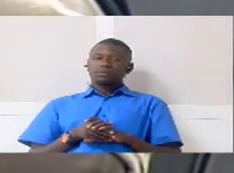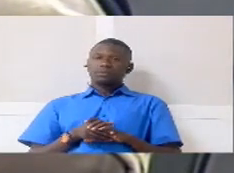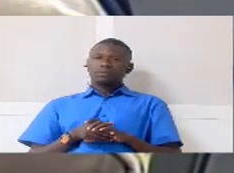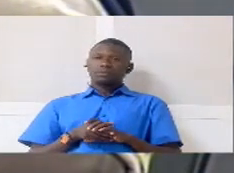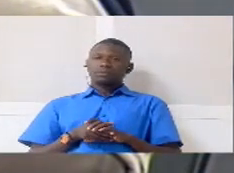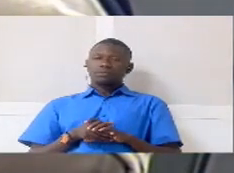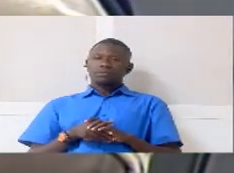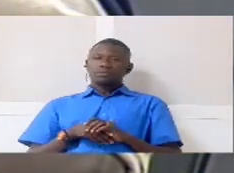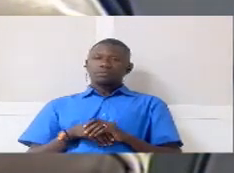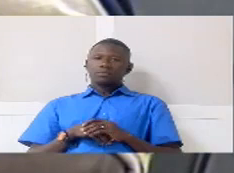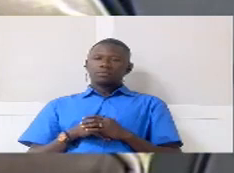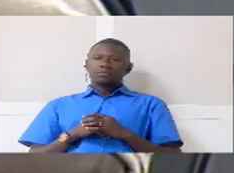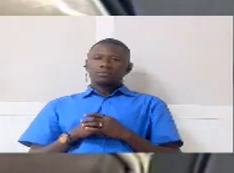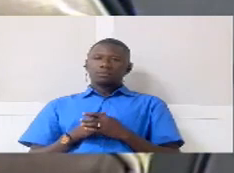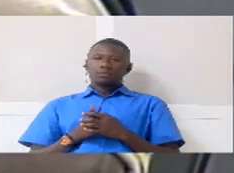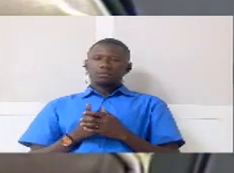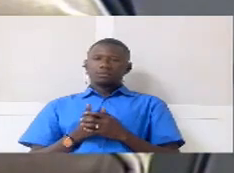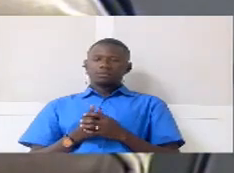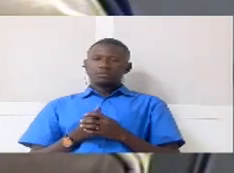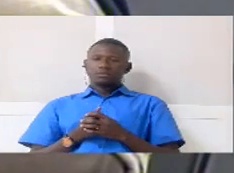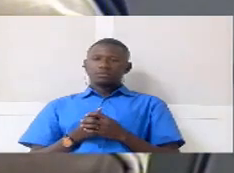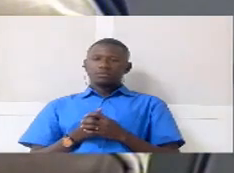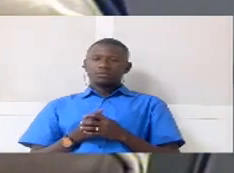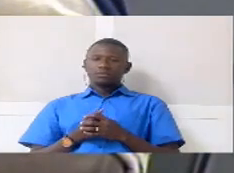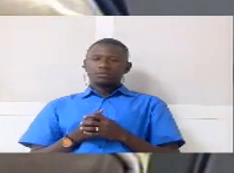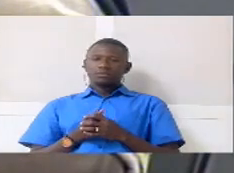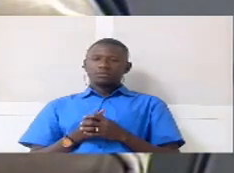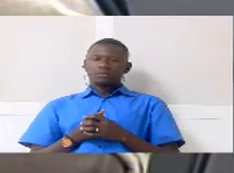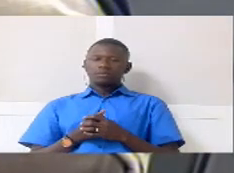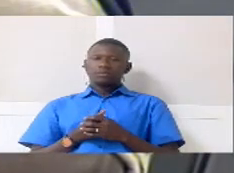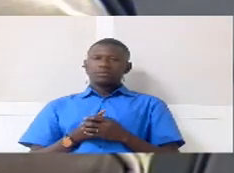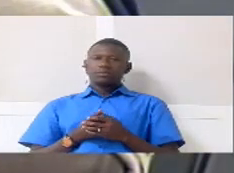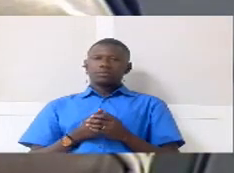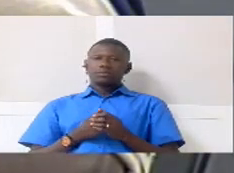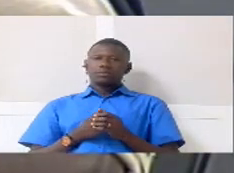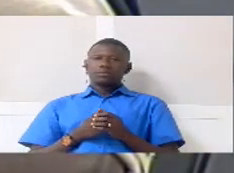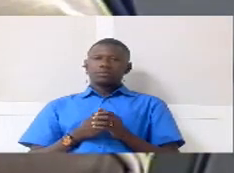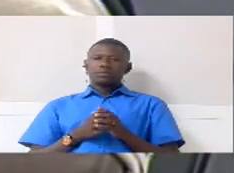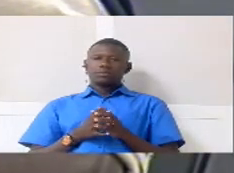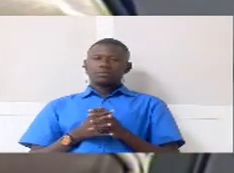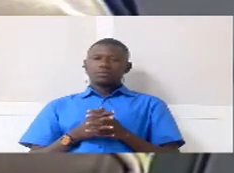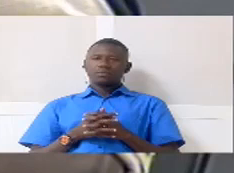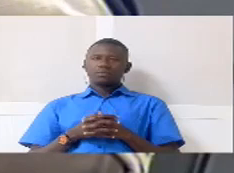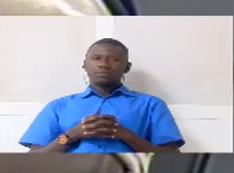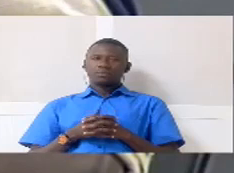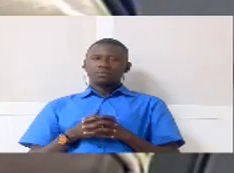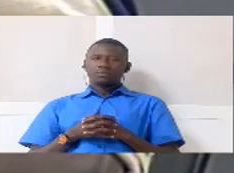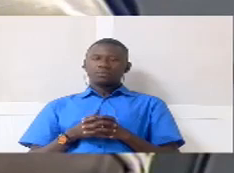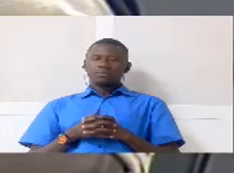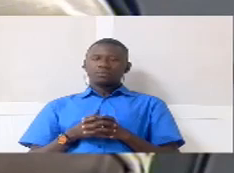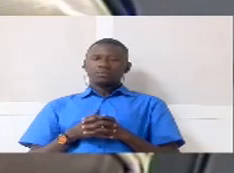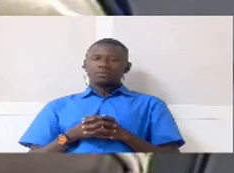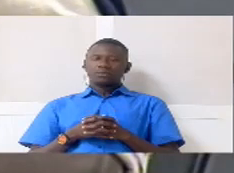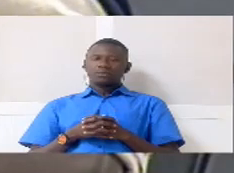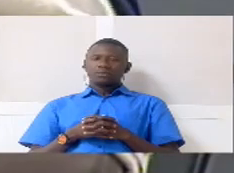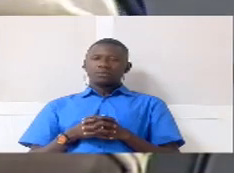minno abaalna ka foko to nya domo amanke domo siringolon kadu ko e prisoner gele anala sumangolon hapole bale ngenta